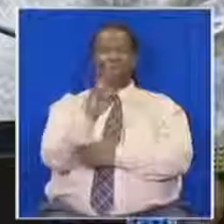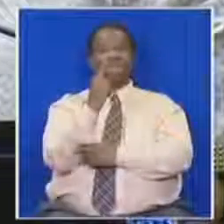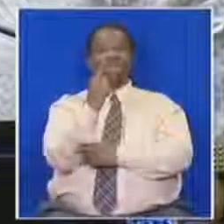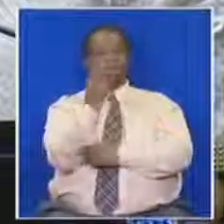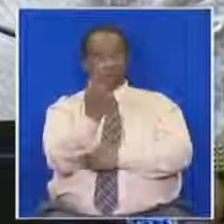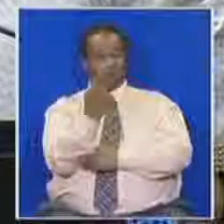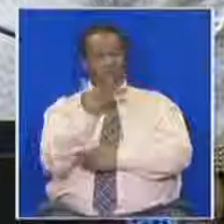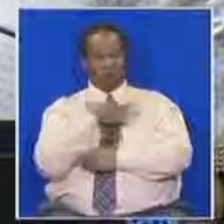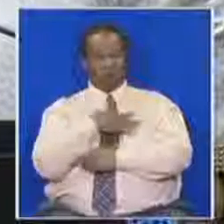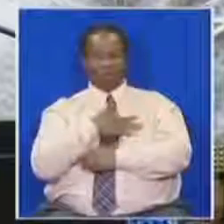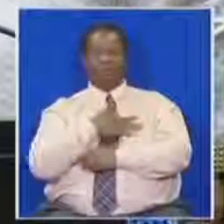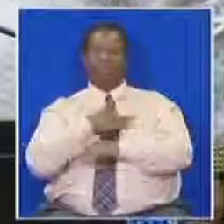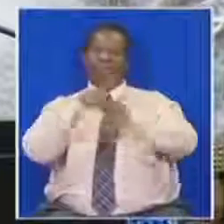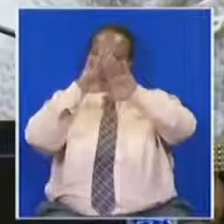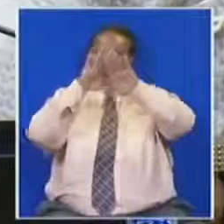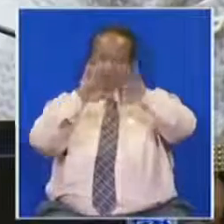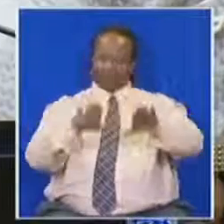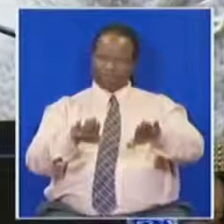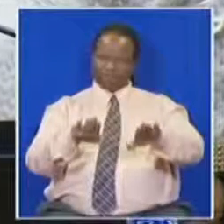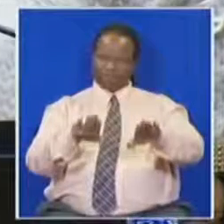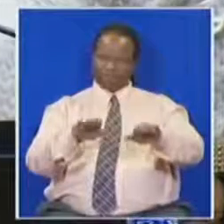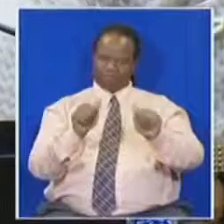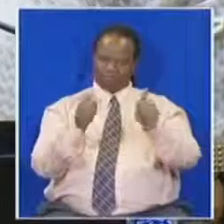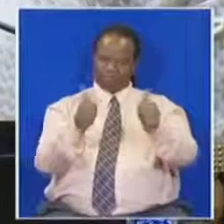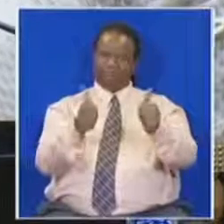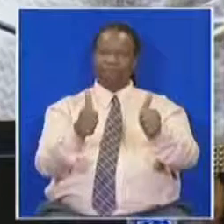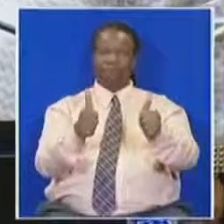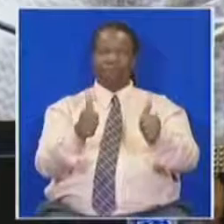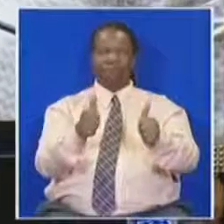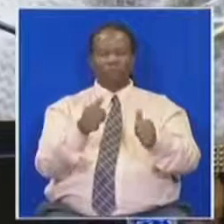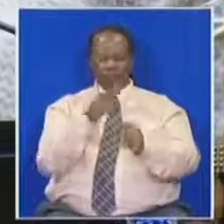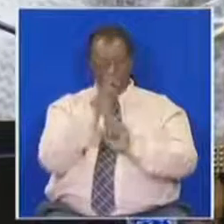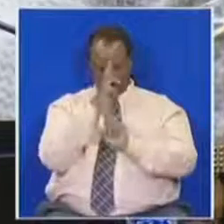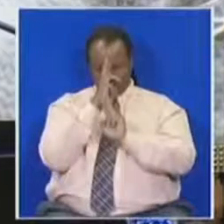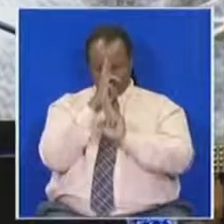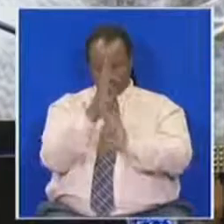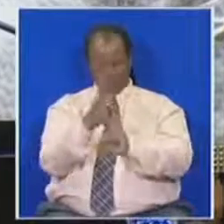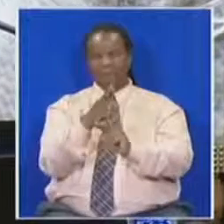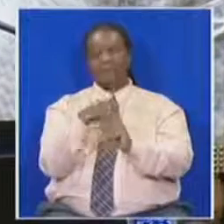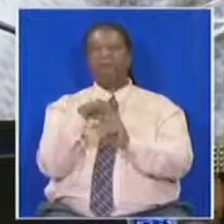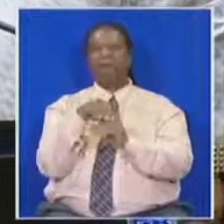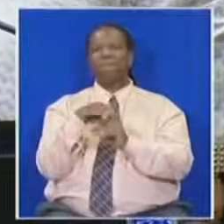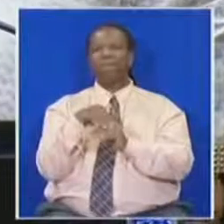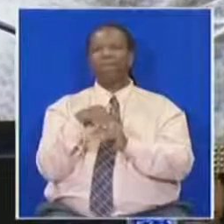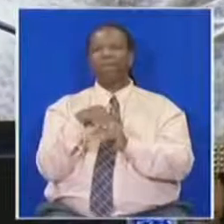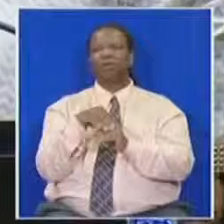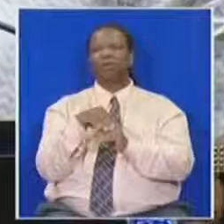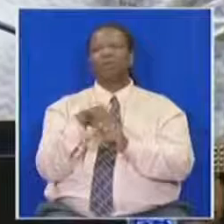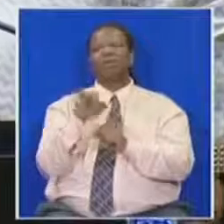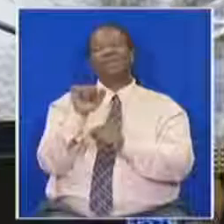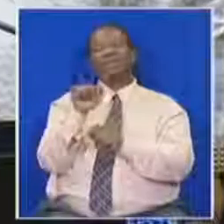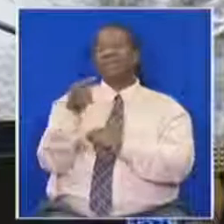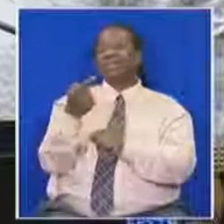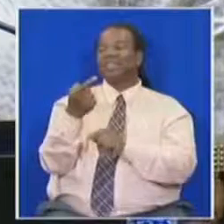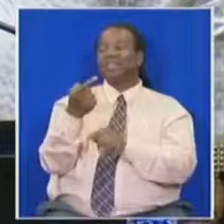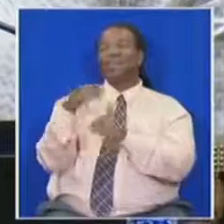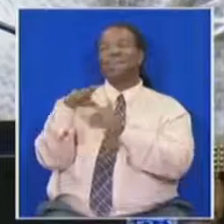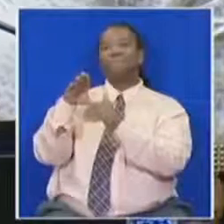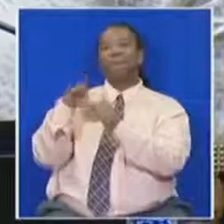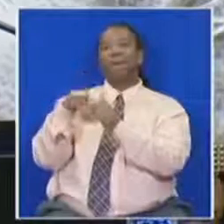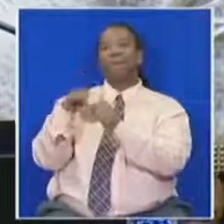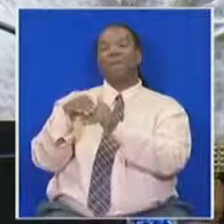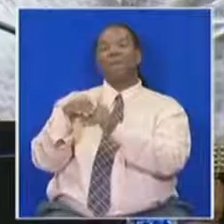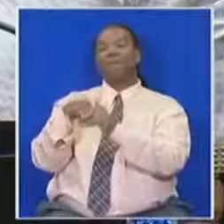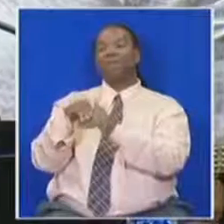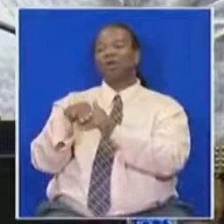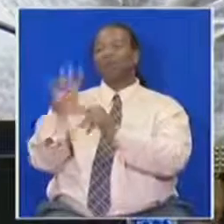this bench. Honourable members. Honourable members. The members who are sitting in these front